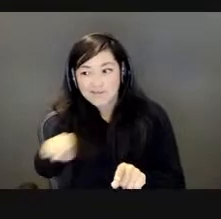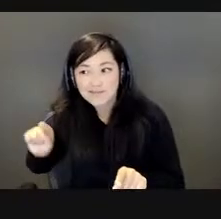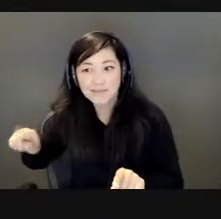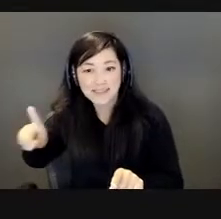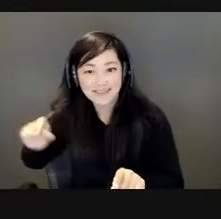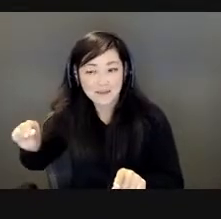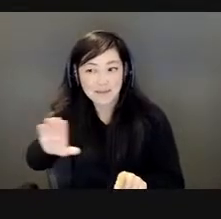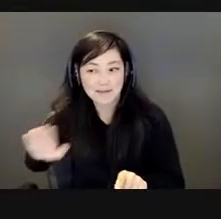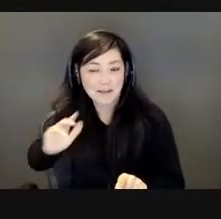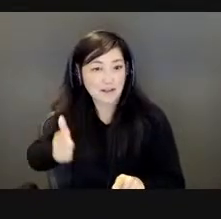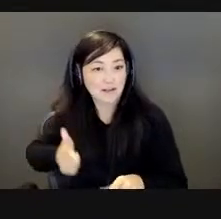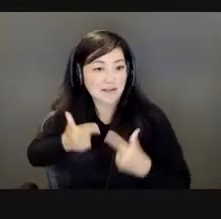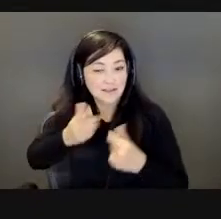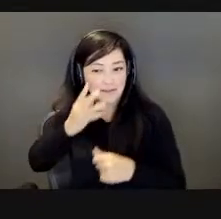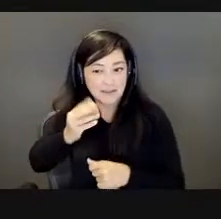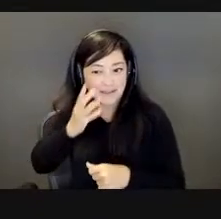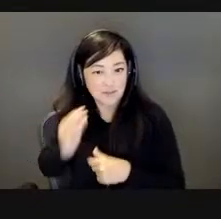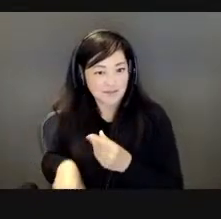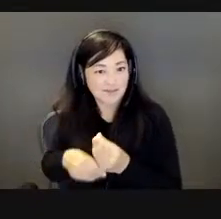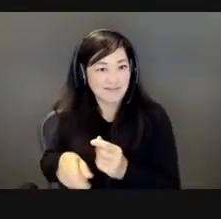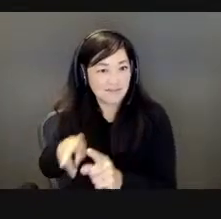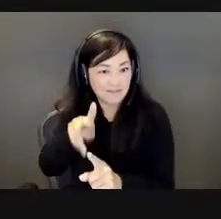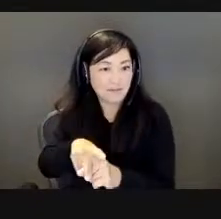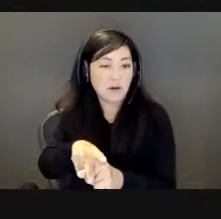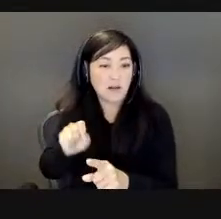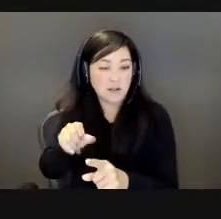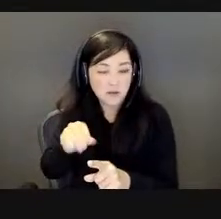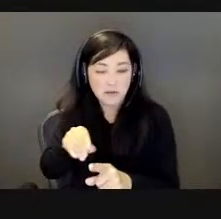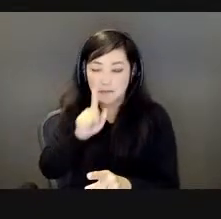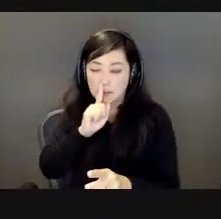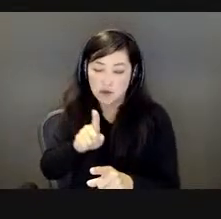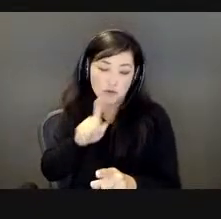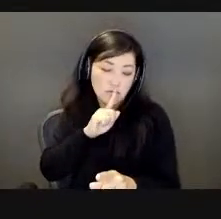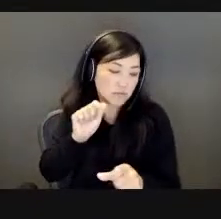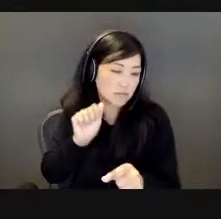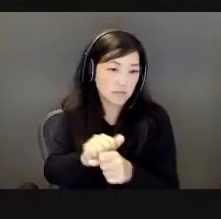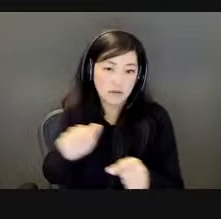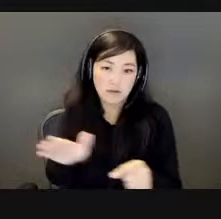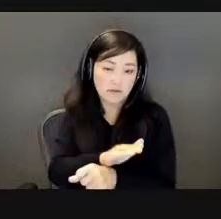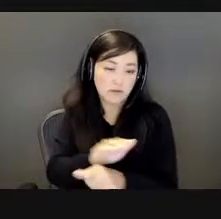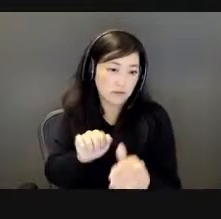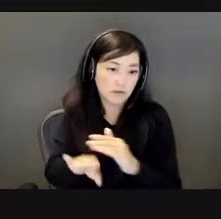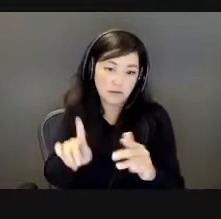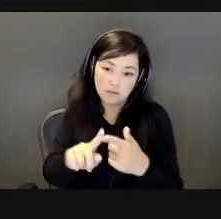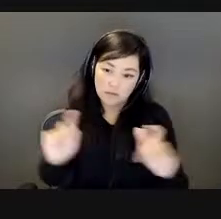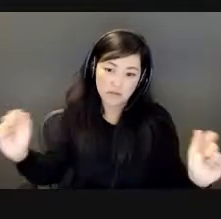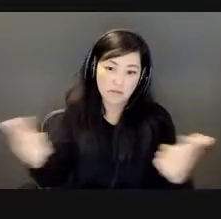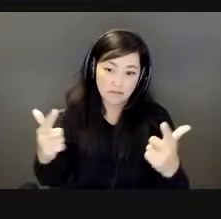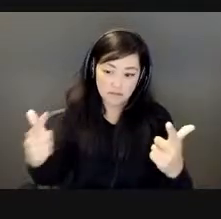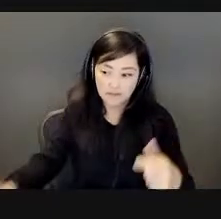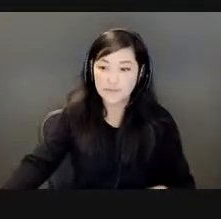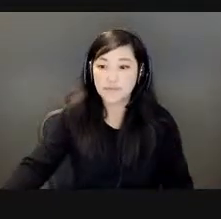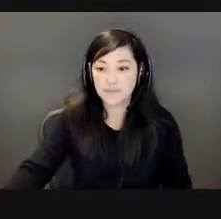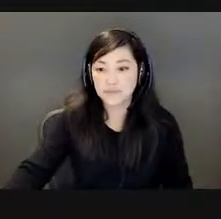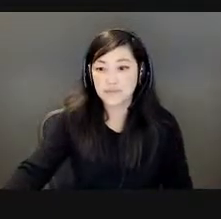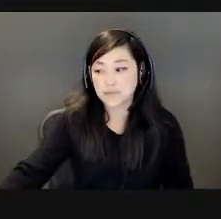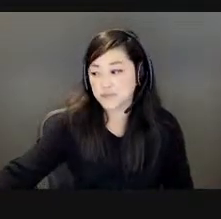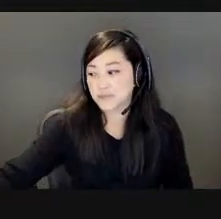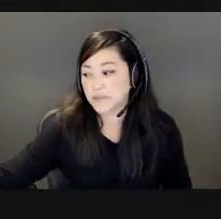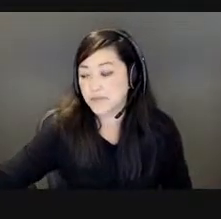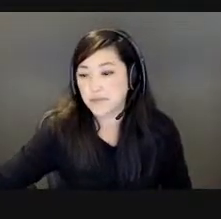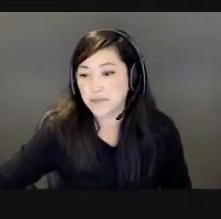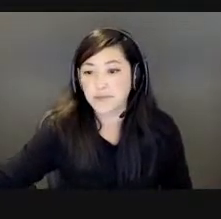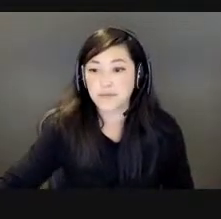accessible, and on all realms too, just to make sure it's accessible for all different levels of disabilities, and yeah, just for everyday